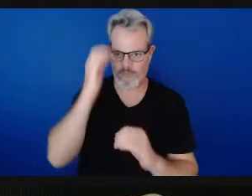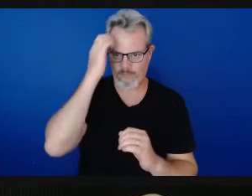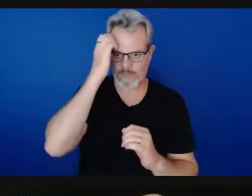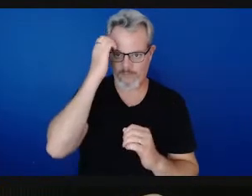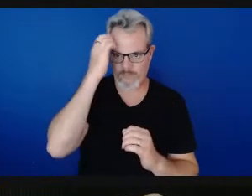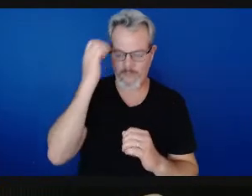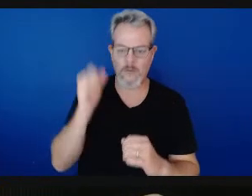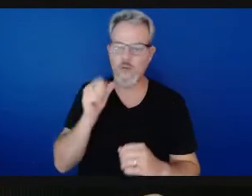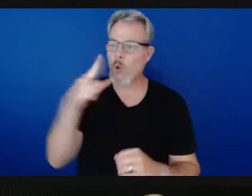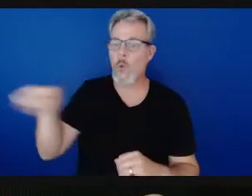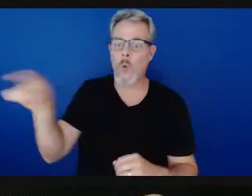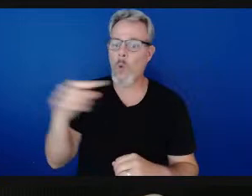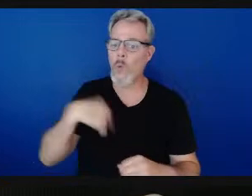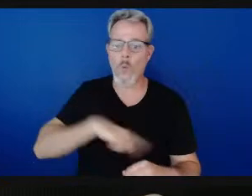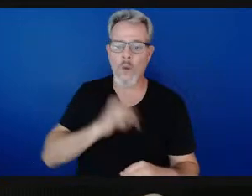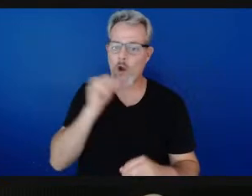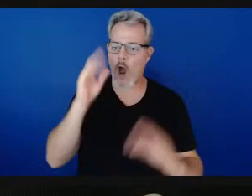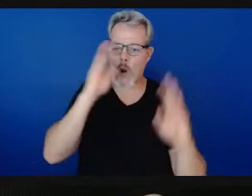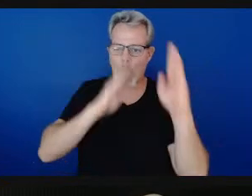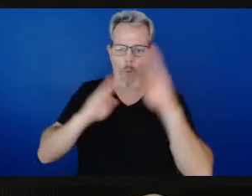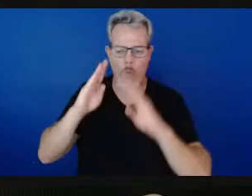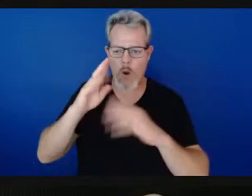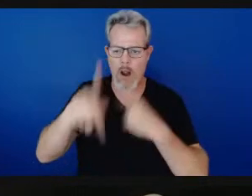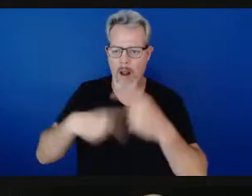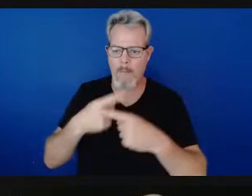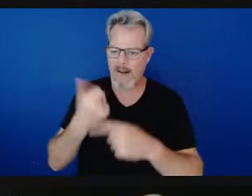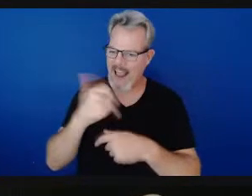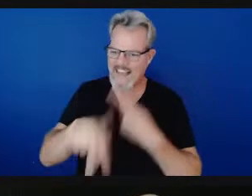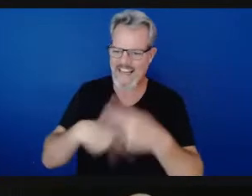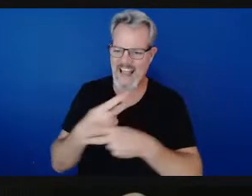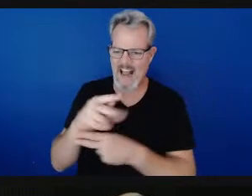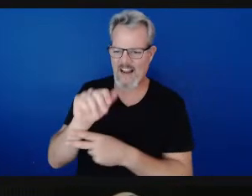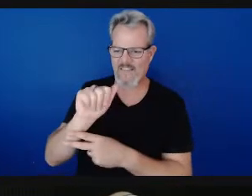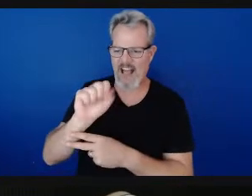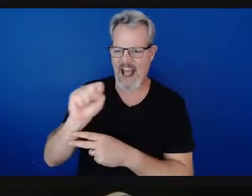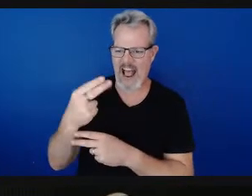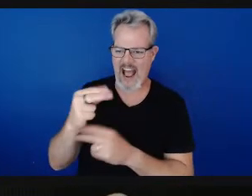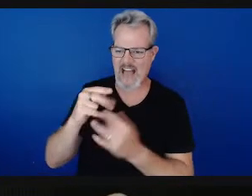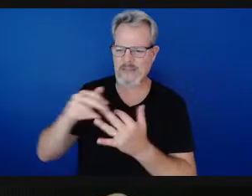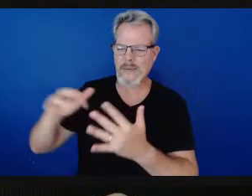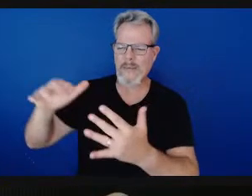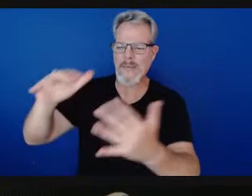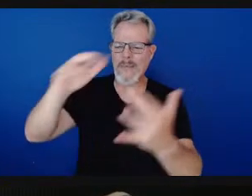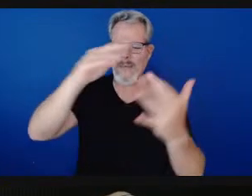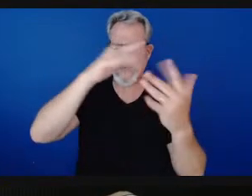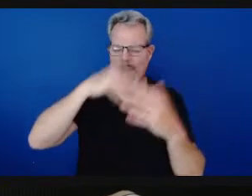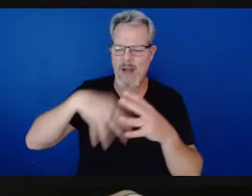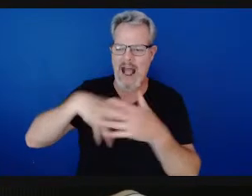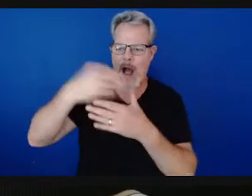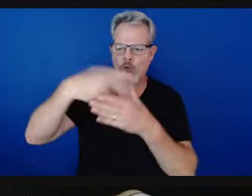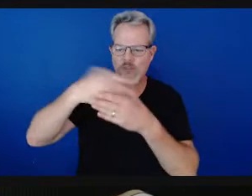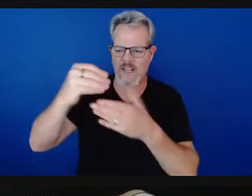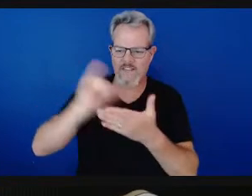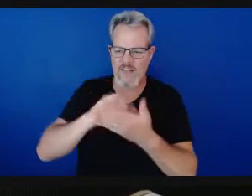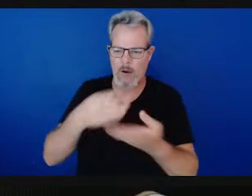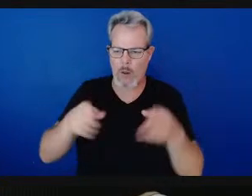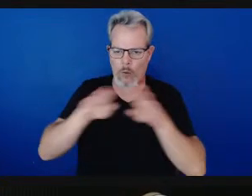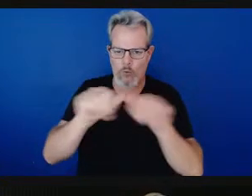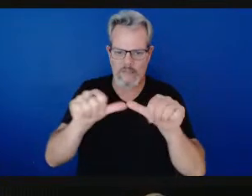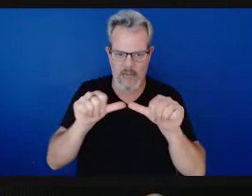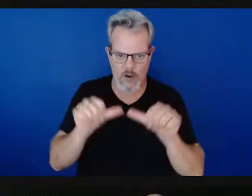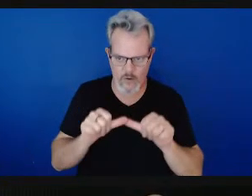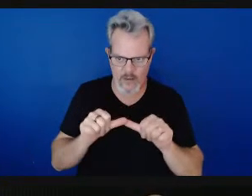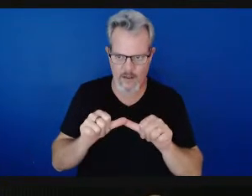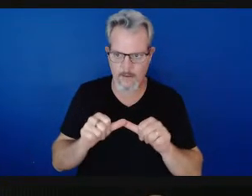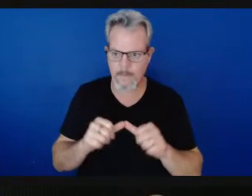worried about significant volcanic ash emission into the atmosphere outside of the closed area. They do note the eruption plume,